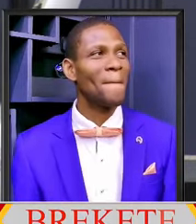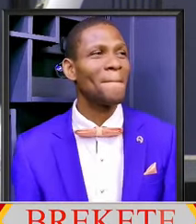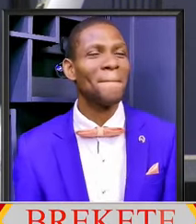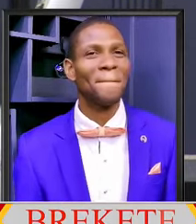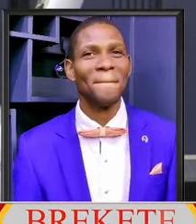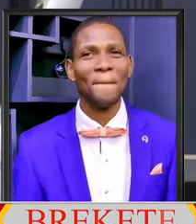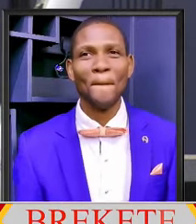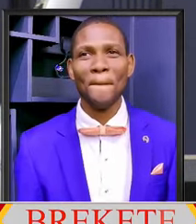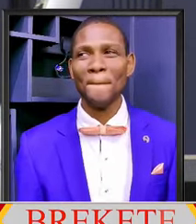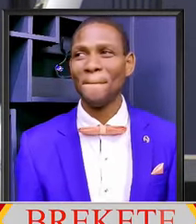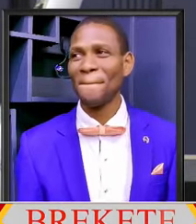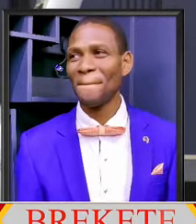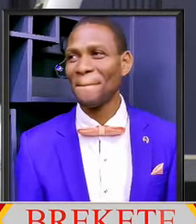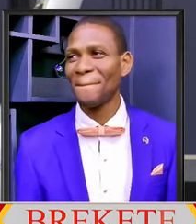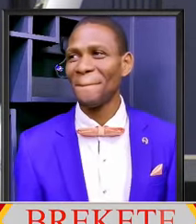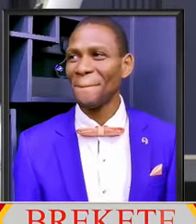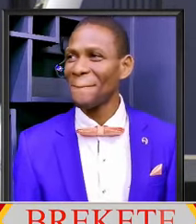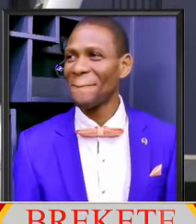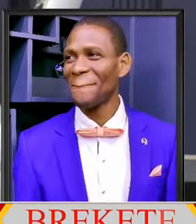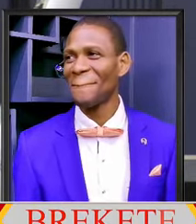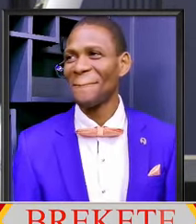For Bocos. <Bunkers.